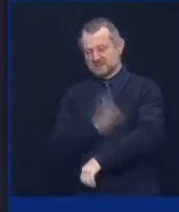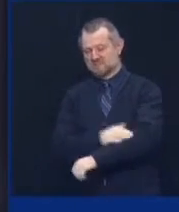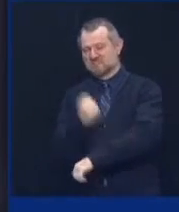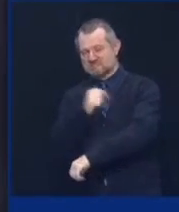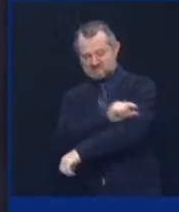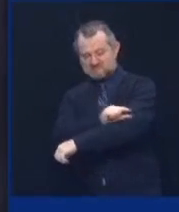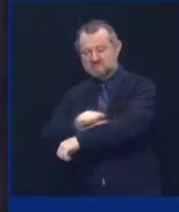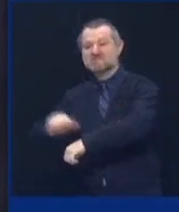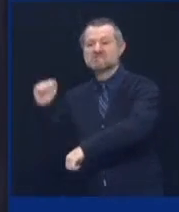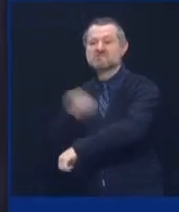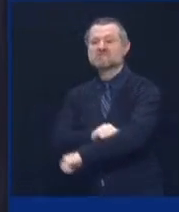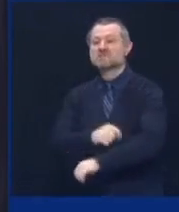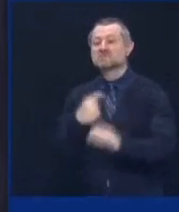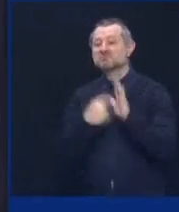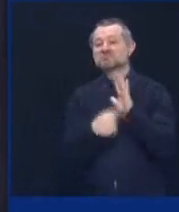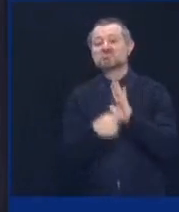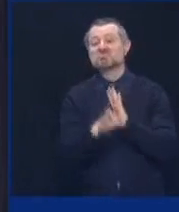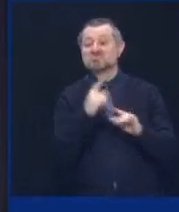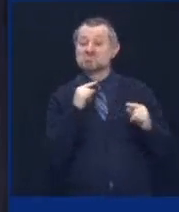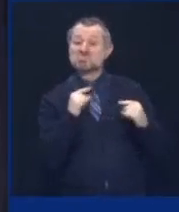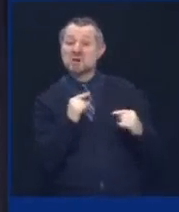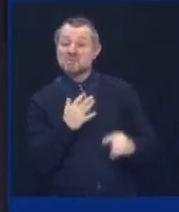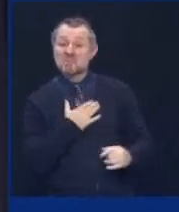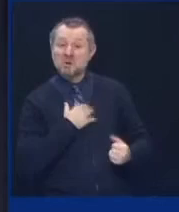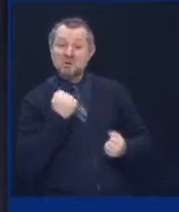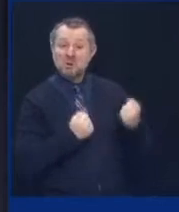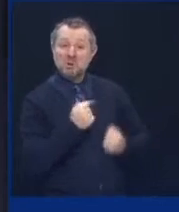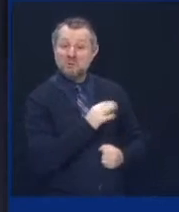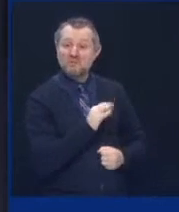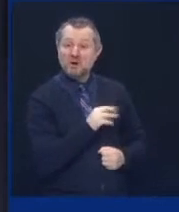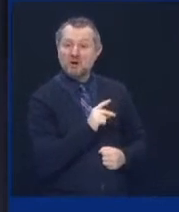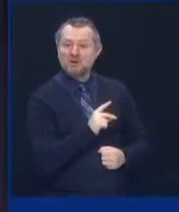think mocking the Ford Bronco is beyond the pale.